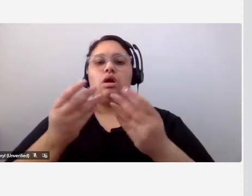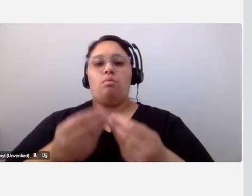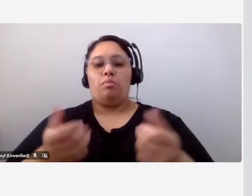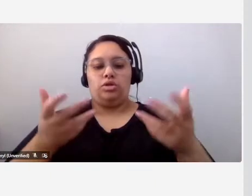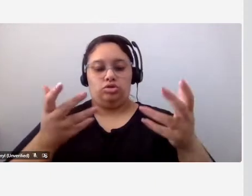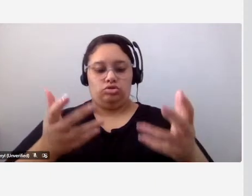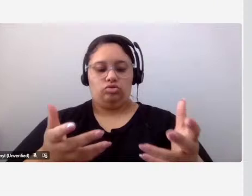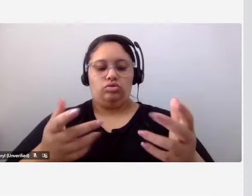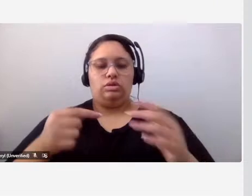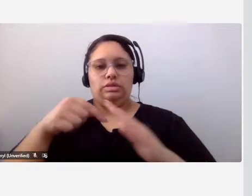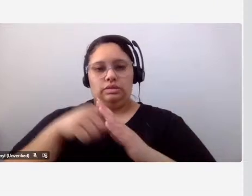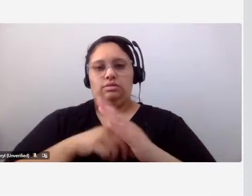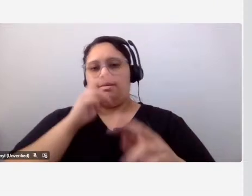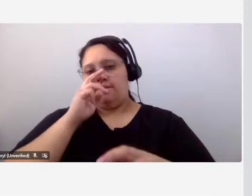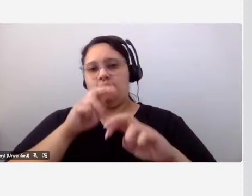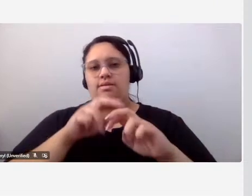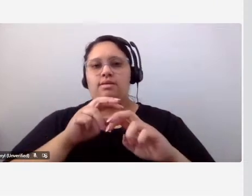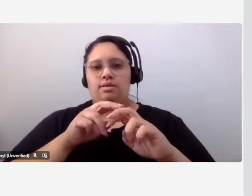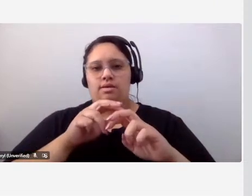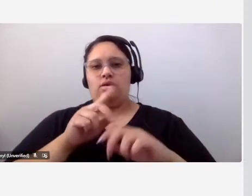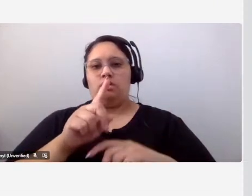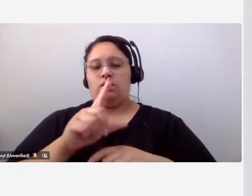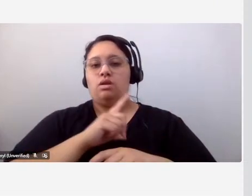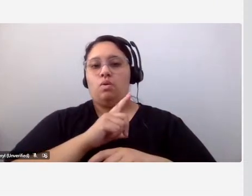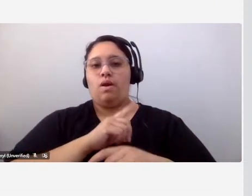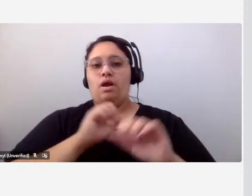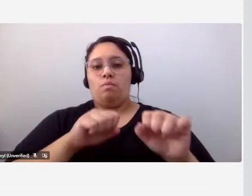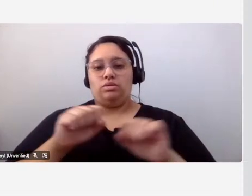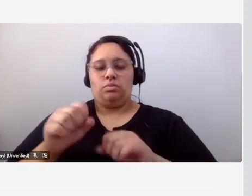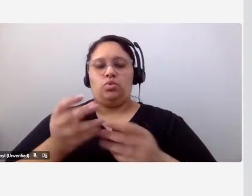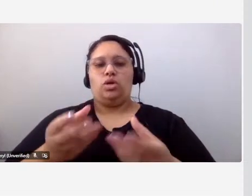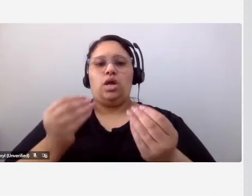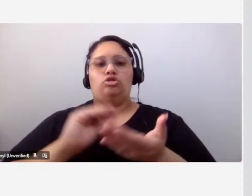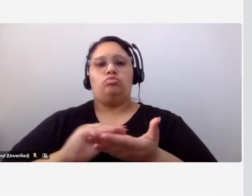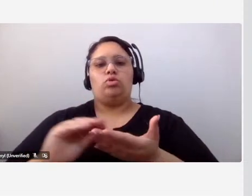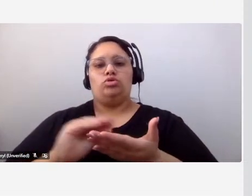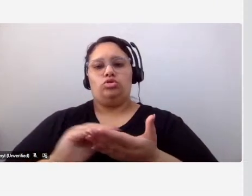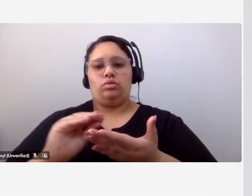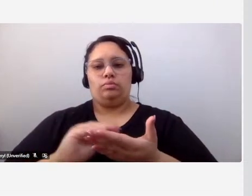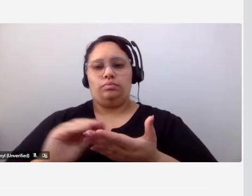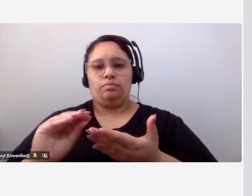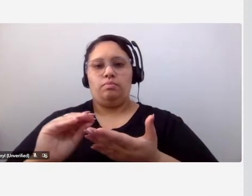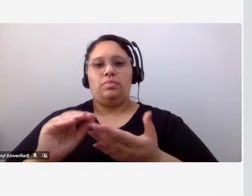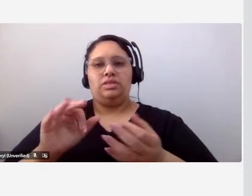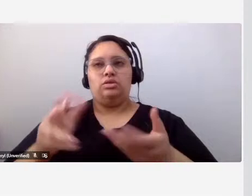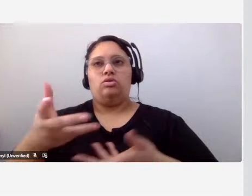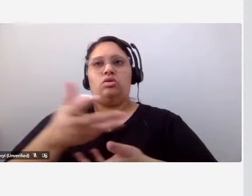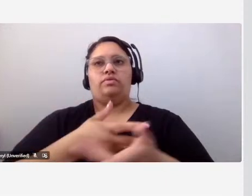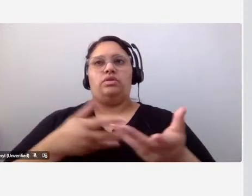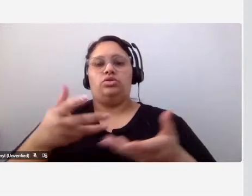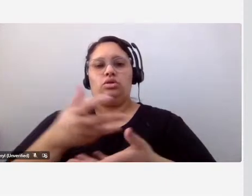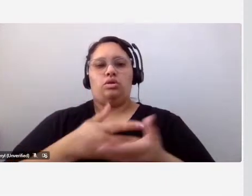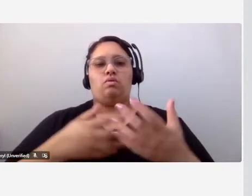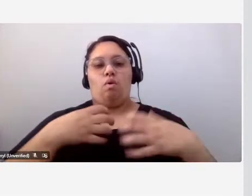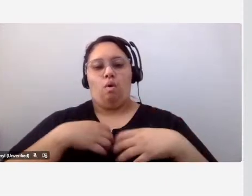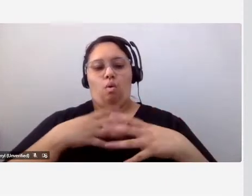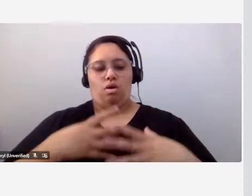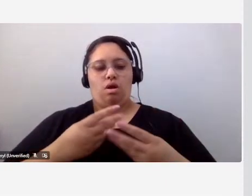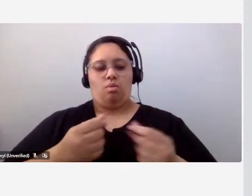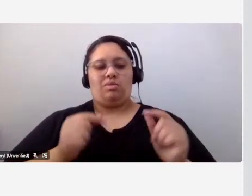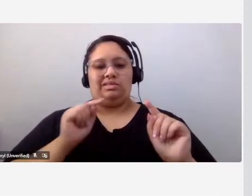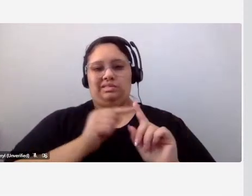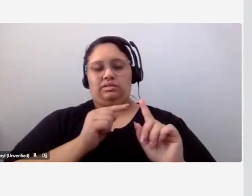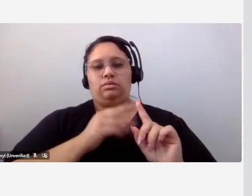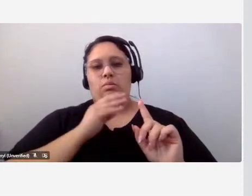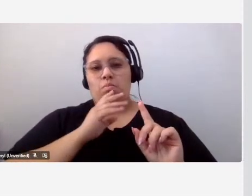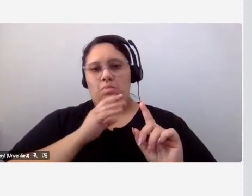are in dire need, is it possible to get some sponsorship? But it's a tricky conversation because obviously we're also not the owner of that property, and then it becomes